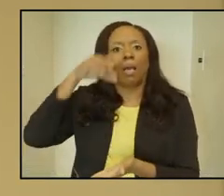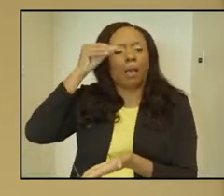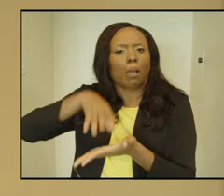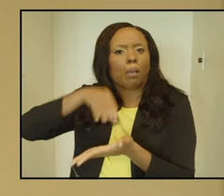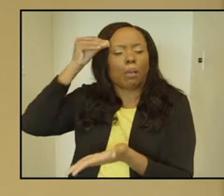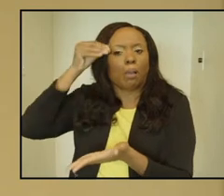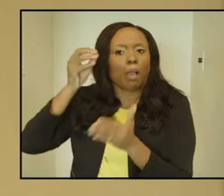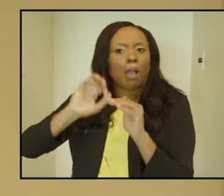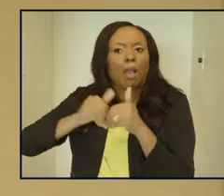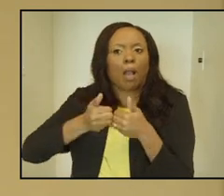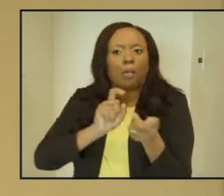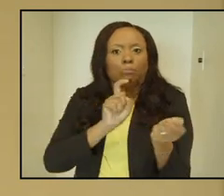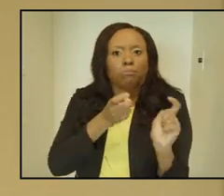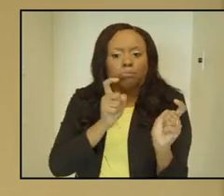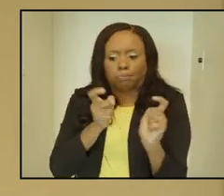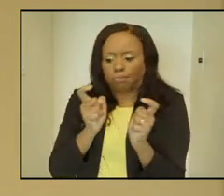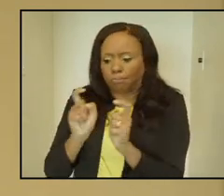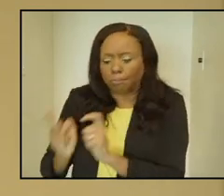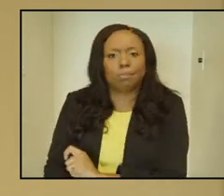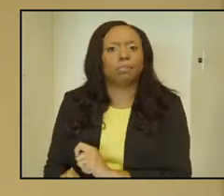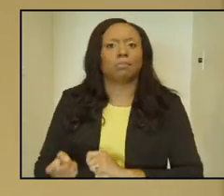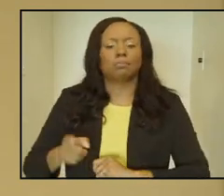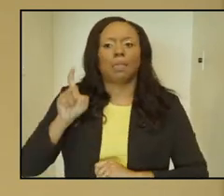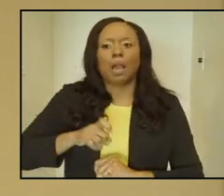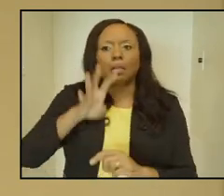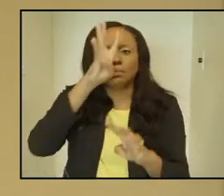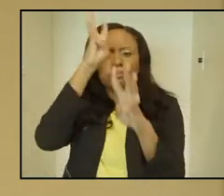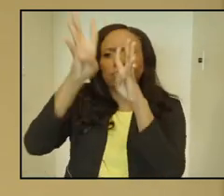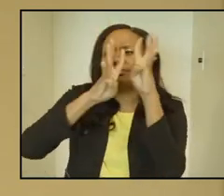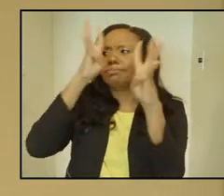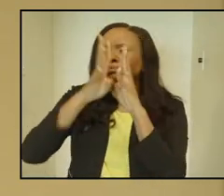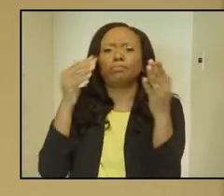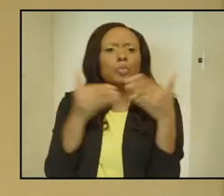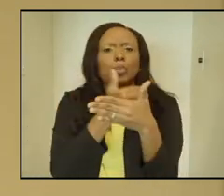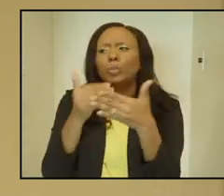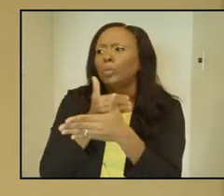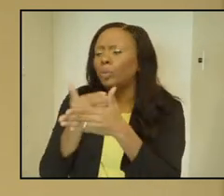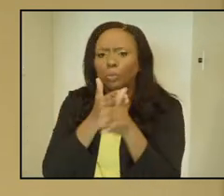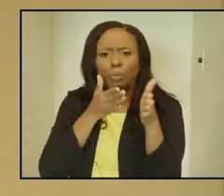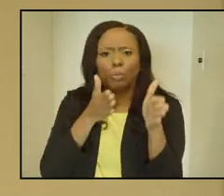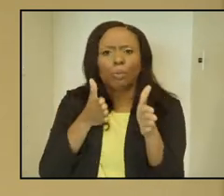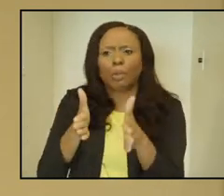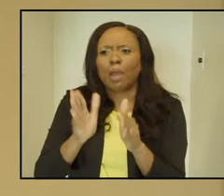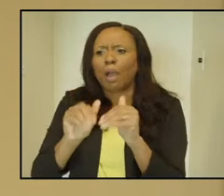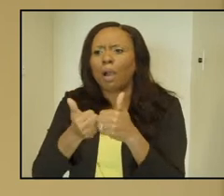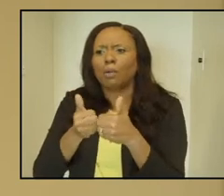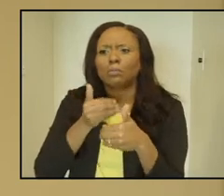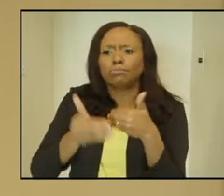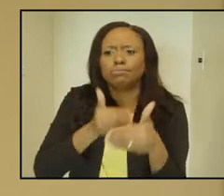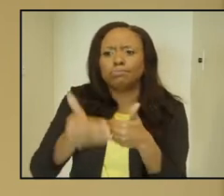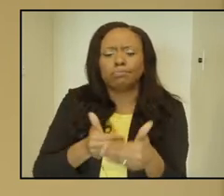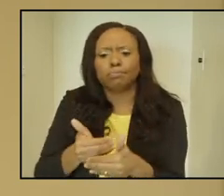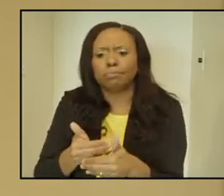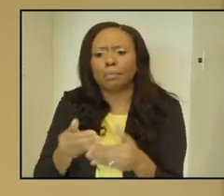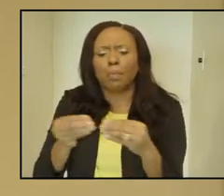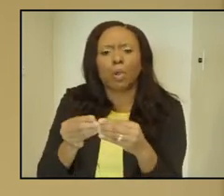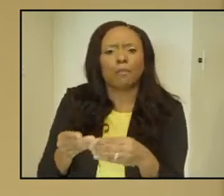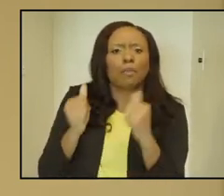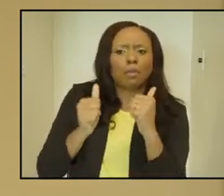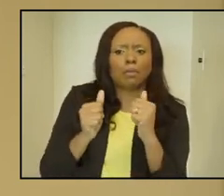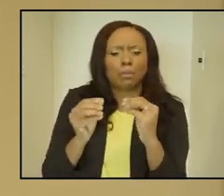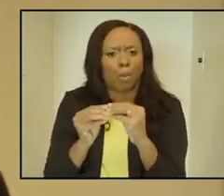adapt. We've had to be innovative and find new ways of doing things quickly, safely, and more